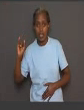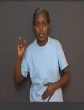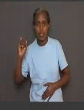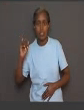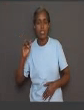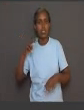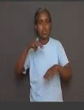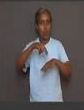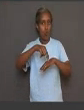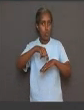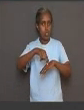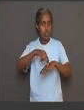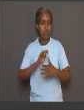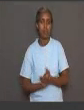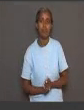a constant.